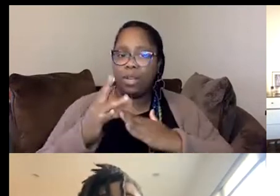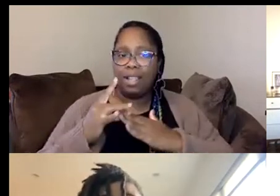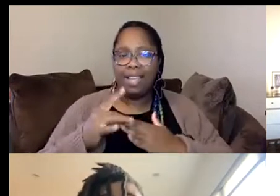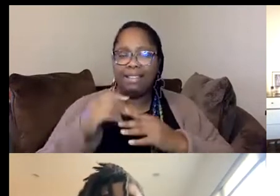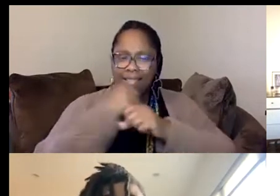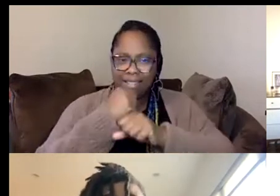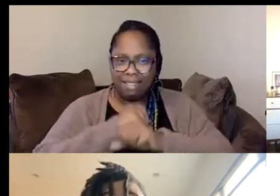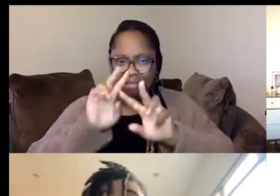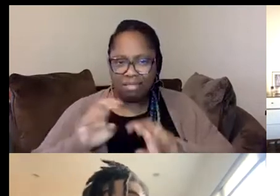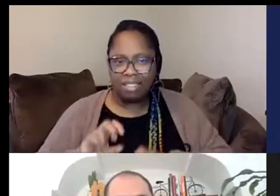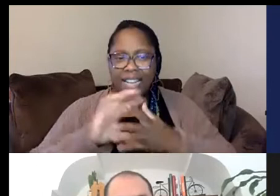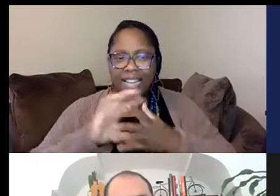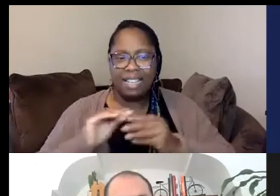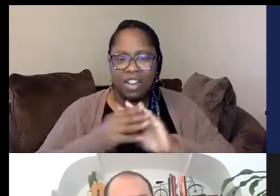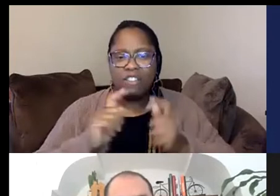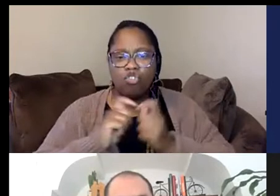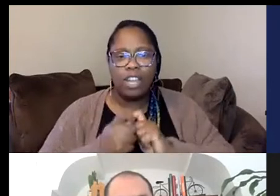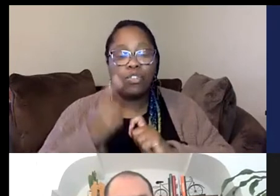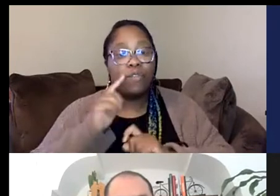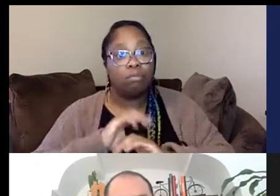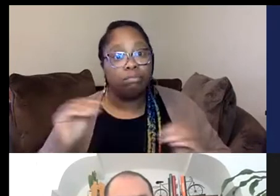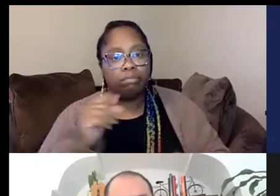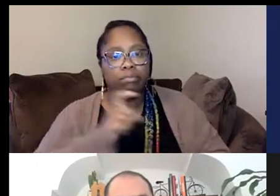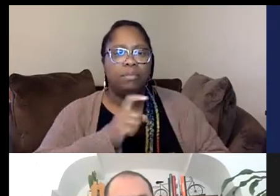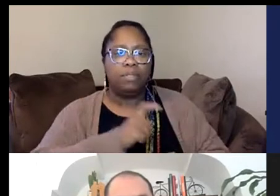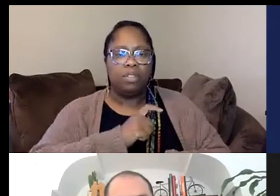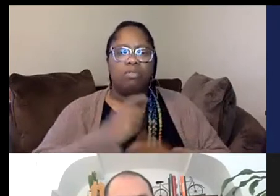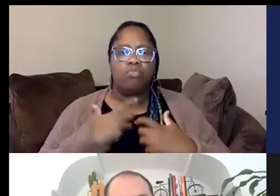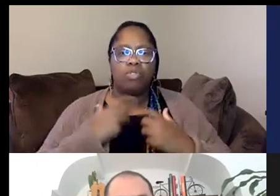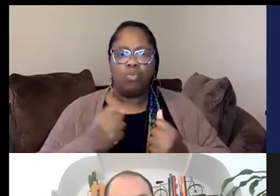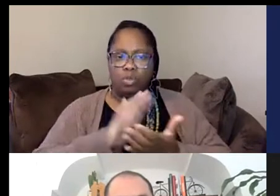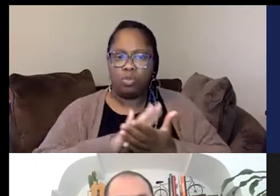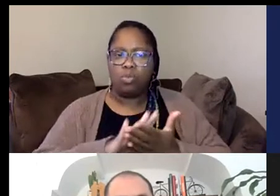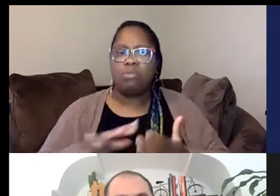analysis and narrative change for police-free restorative schools throughout LA County.